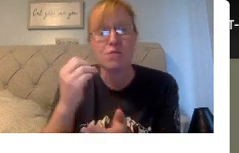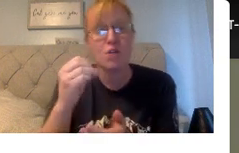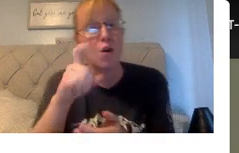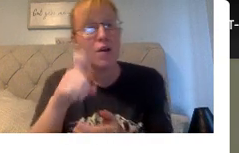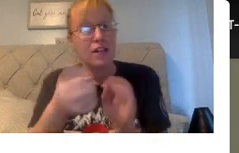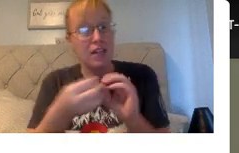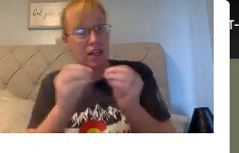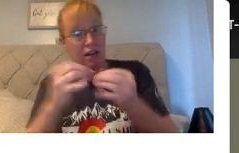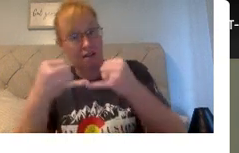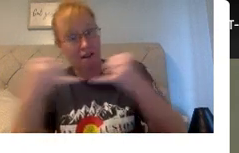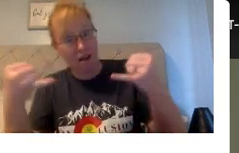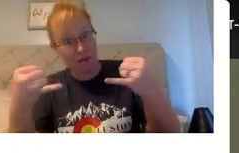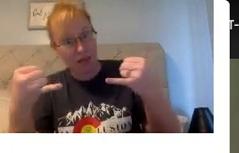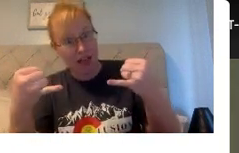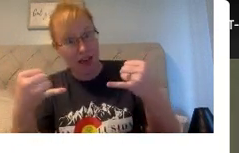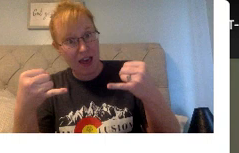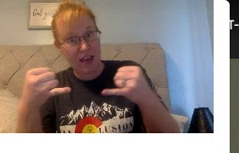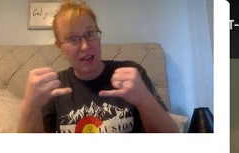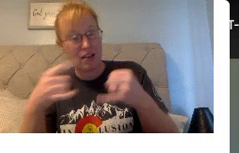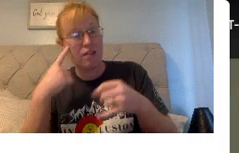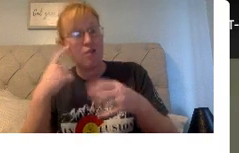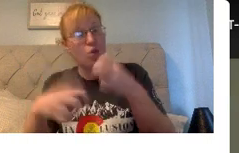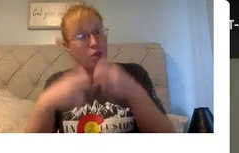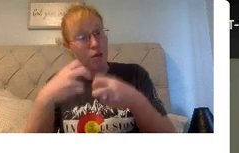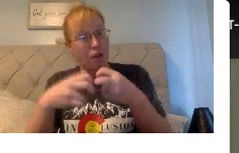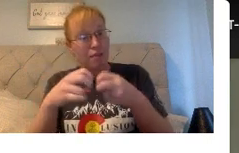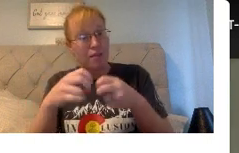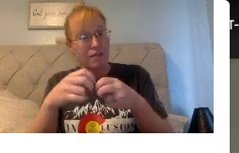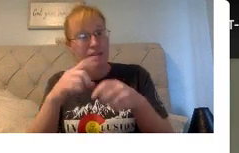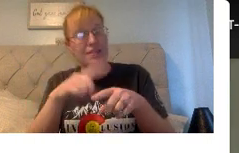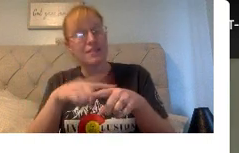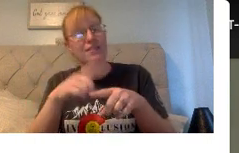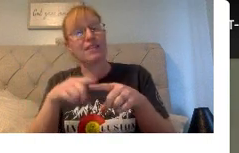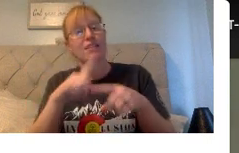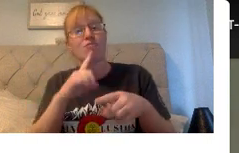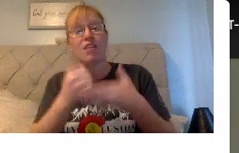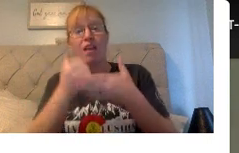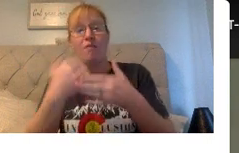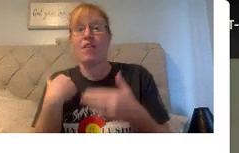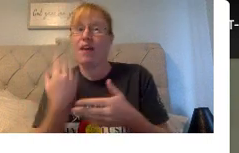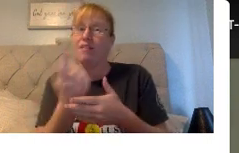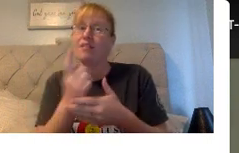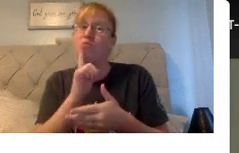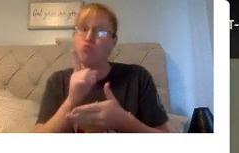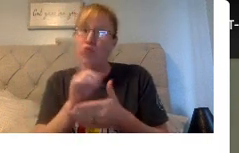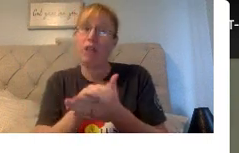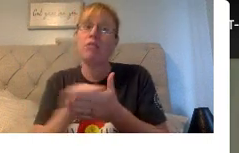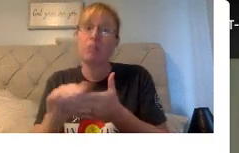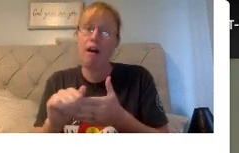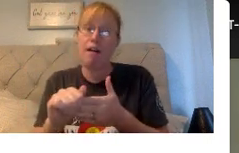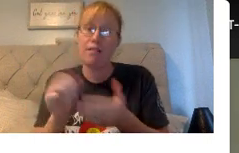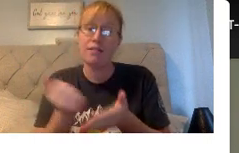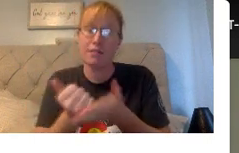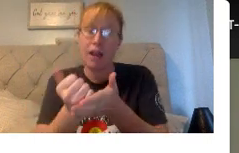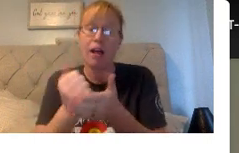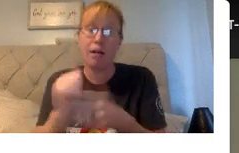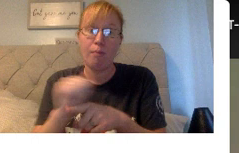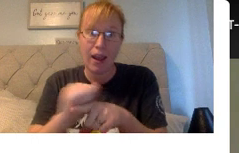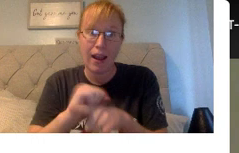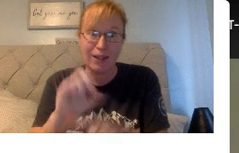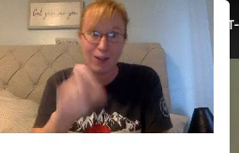a number line to solve your next problems, and it would be really helpful to also have some hash to practice,